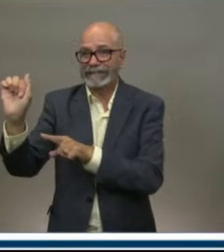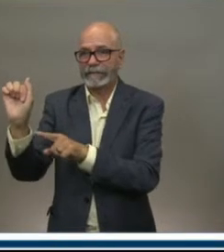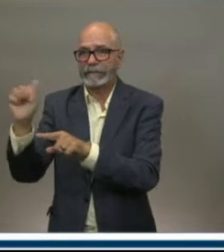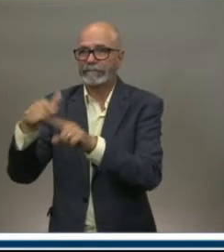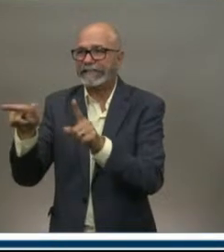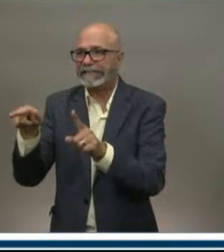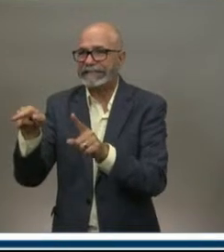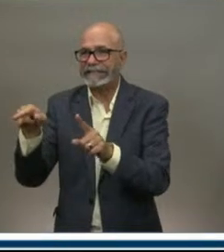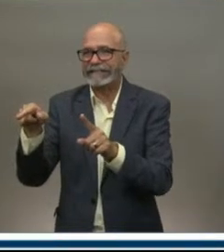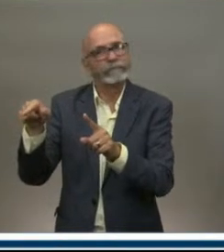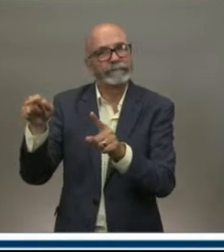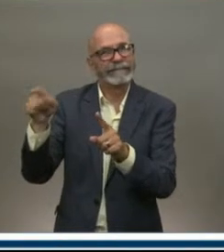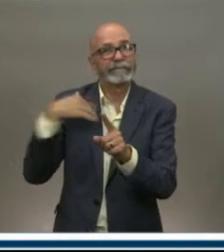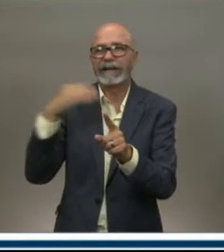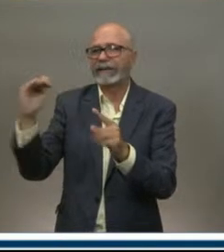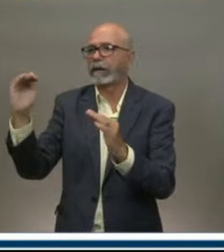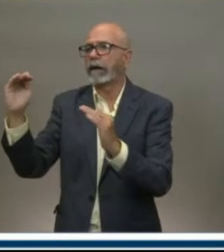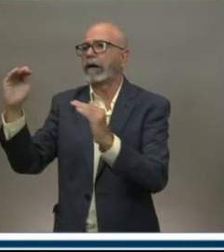down on the priority list.